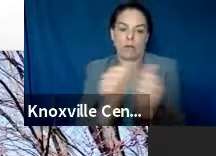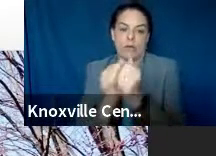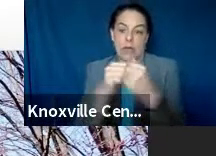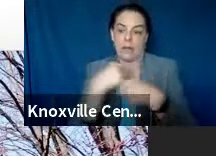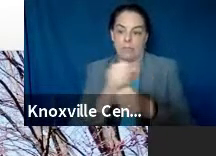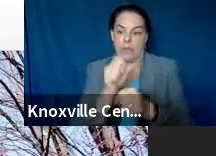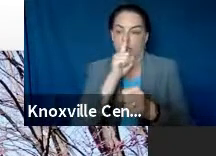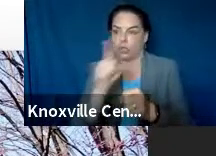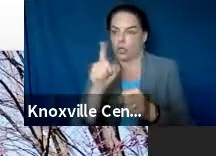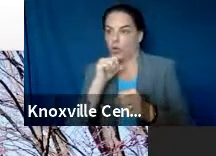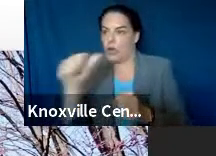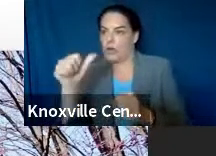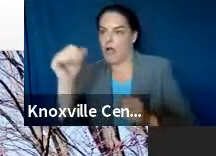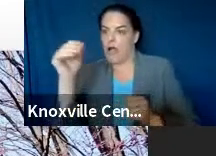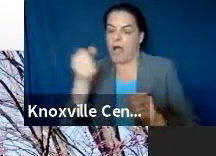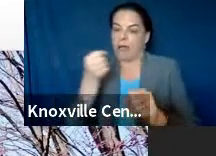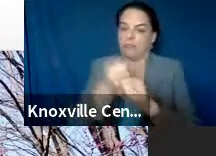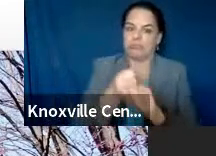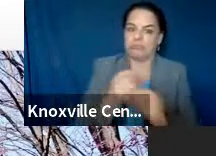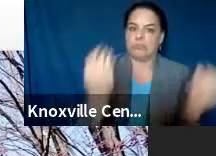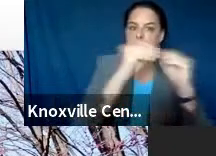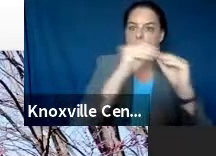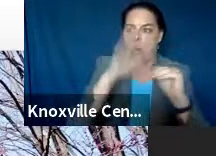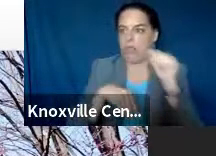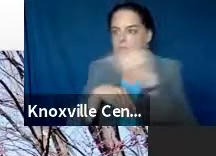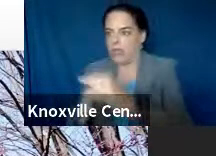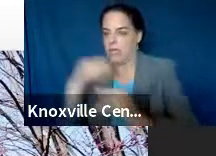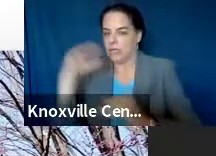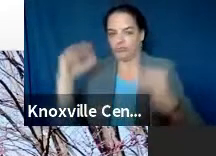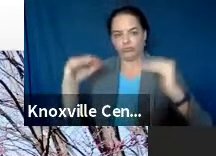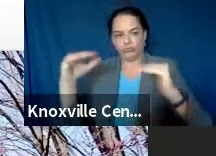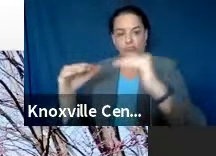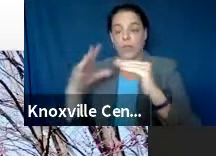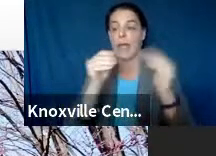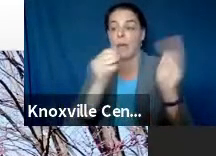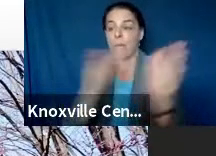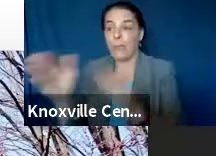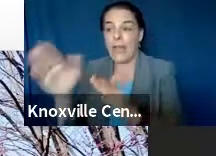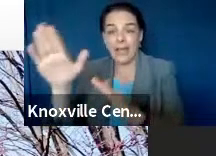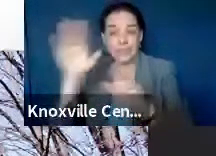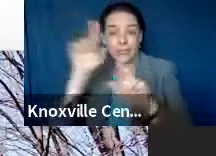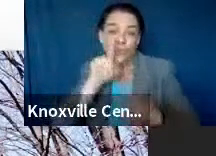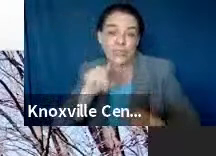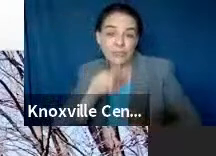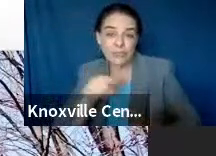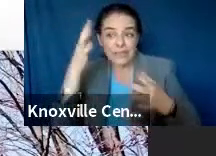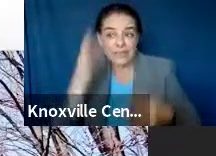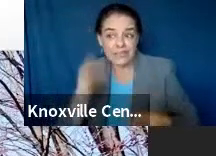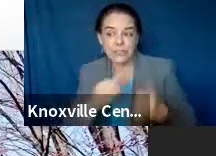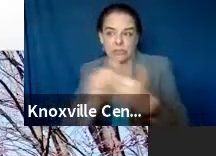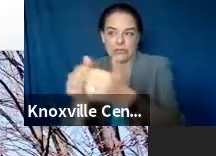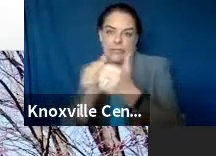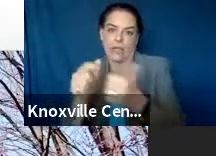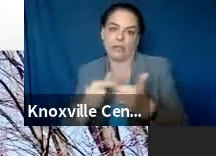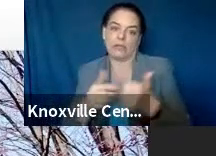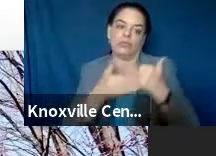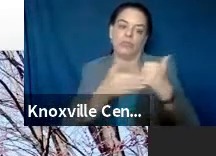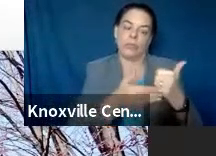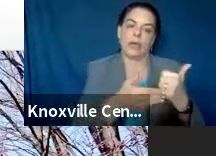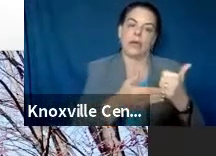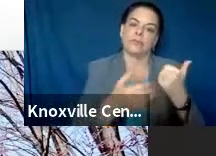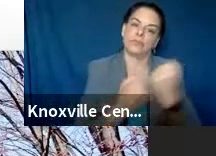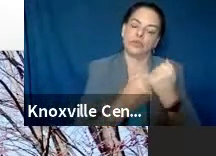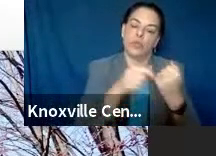is impacted disproportionately, and plan their response together to best serve the community. The decisions on how to classify